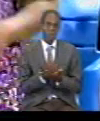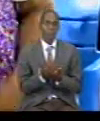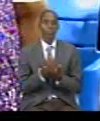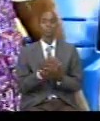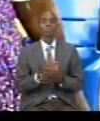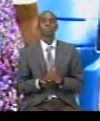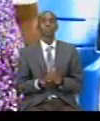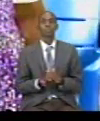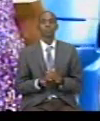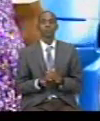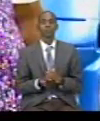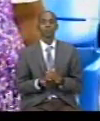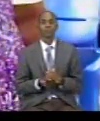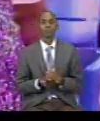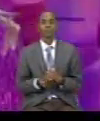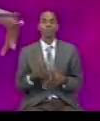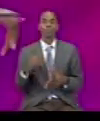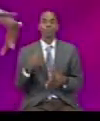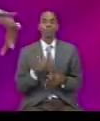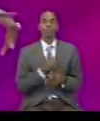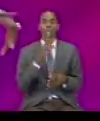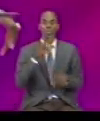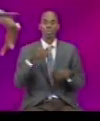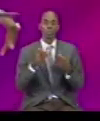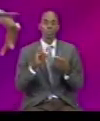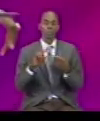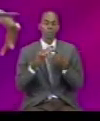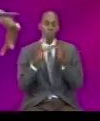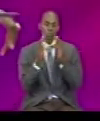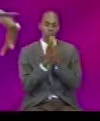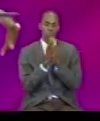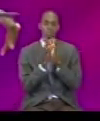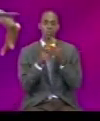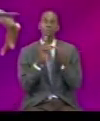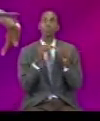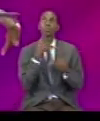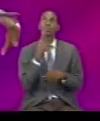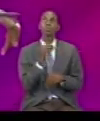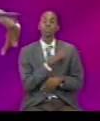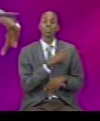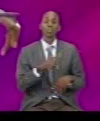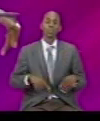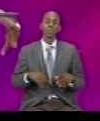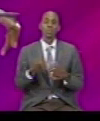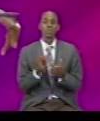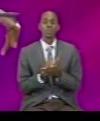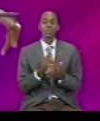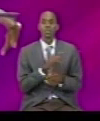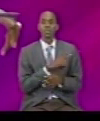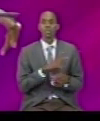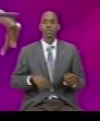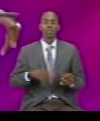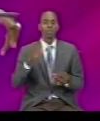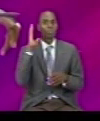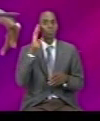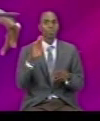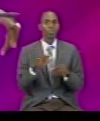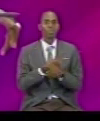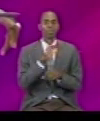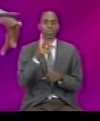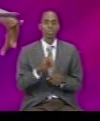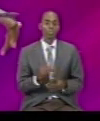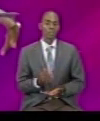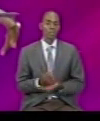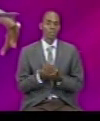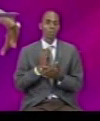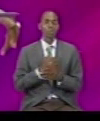Amen. We're going to tell the Lord that the Lord will fully help us. At this